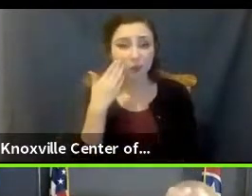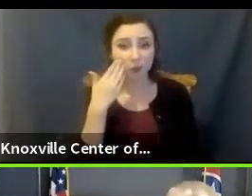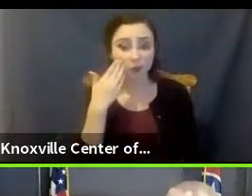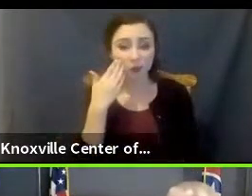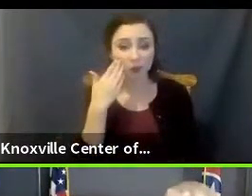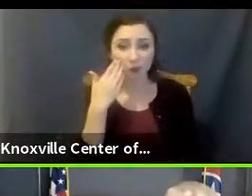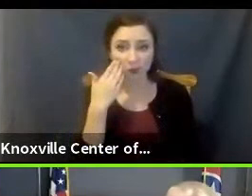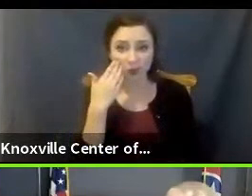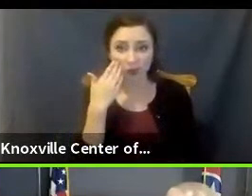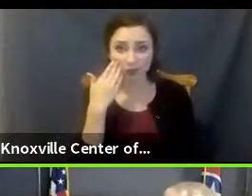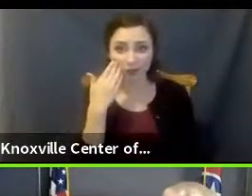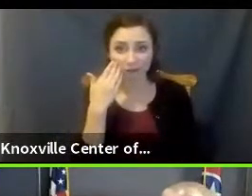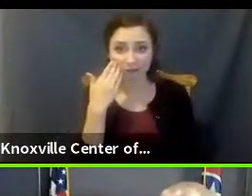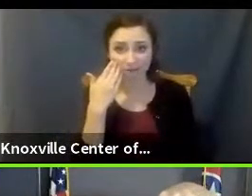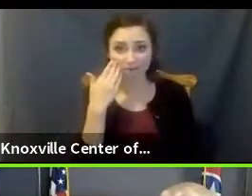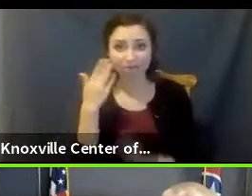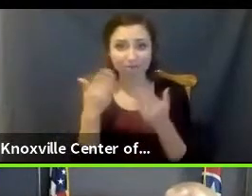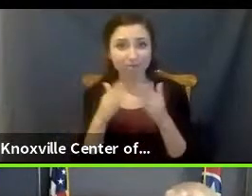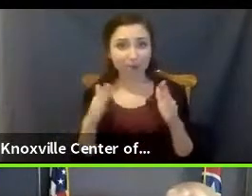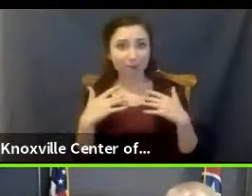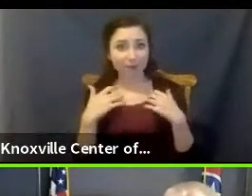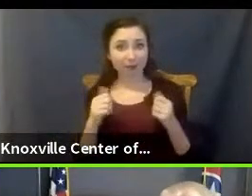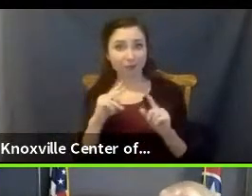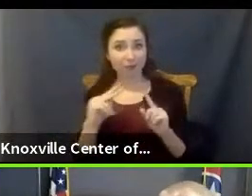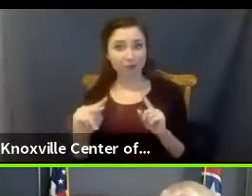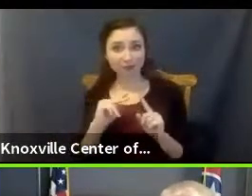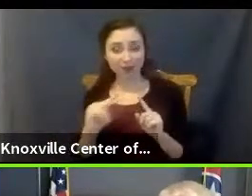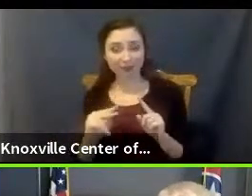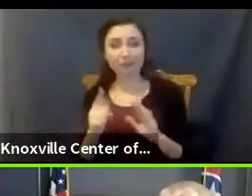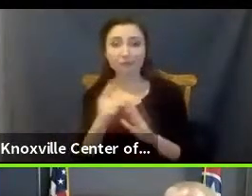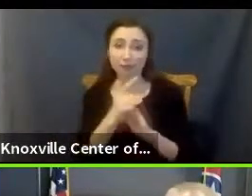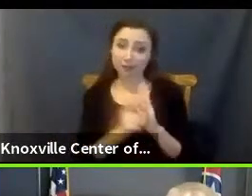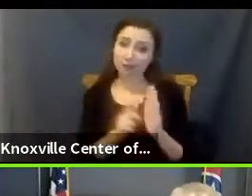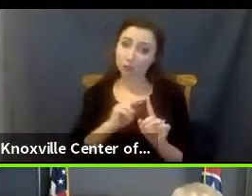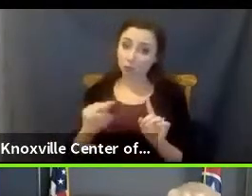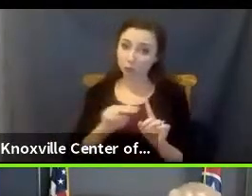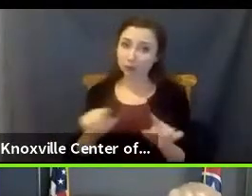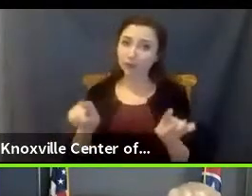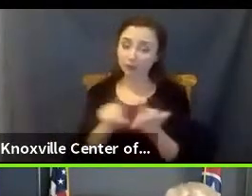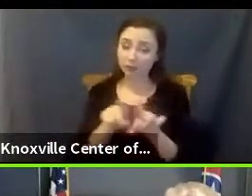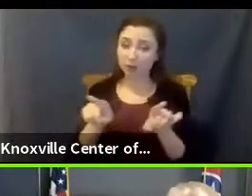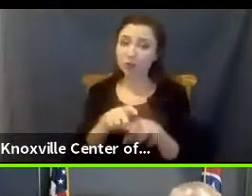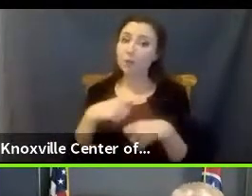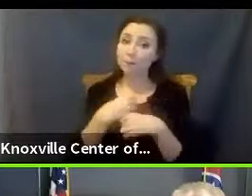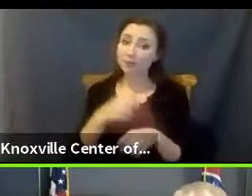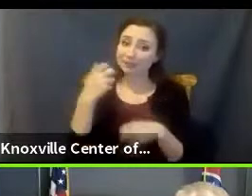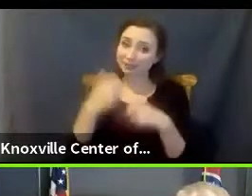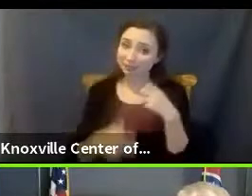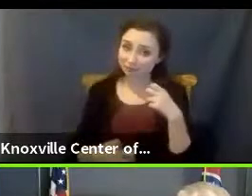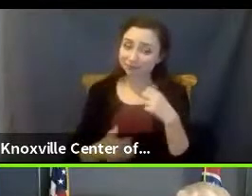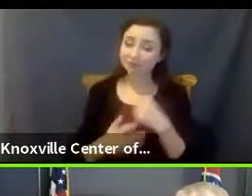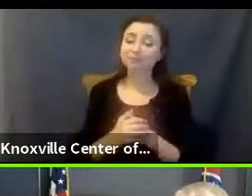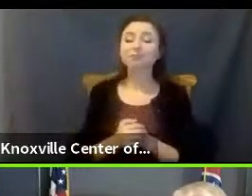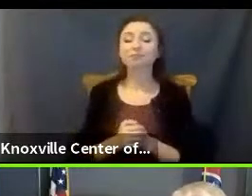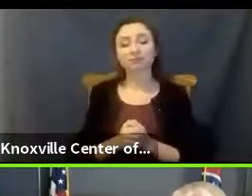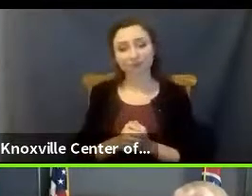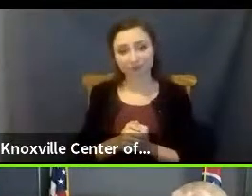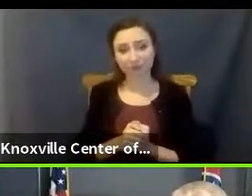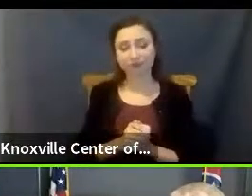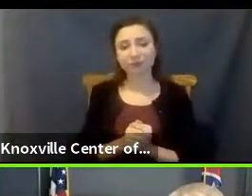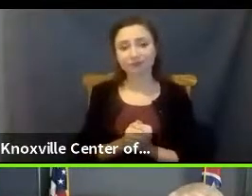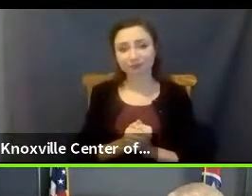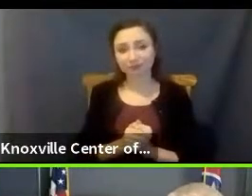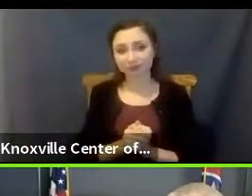looking from public health perspective, you know, and even a legal perspective, makes it difficult because, you know, we're trying to